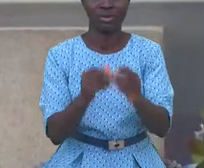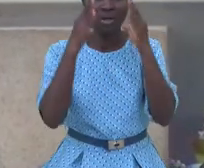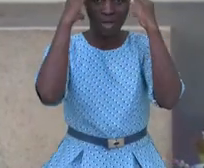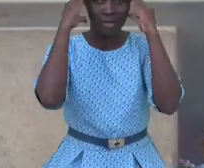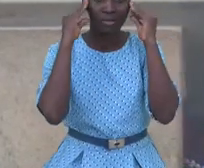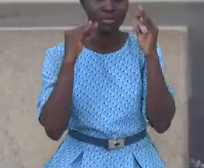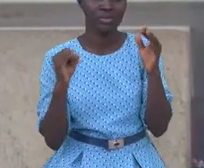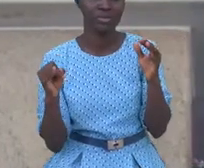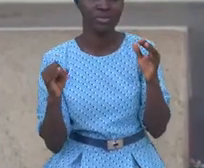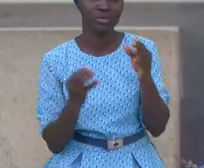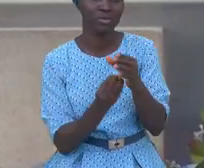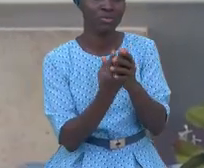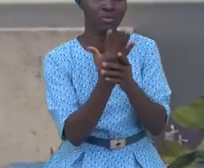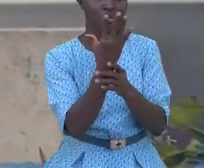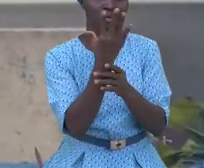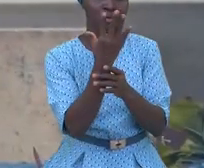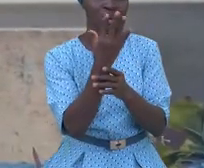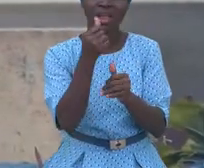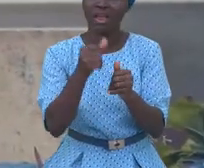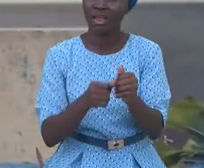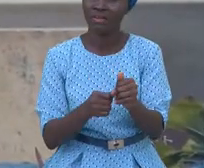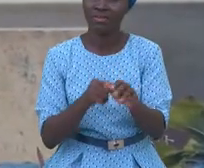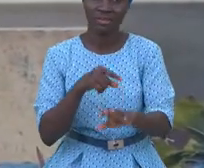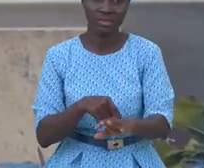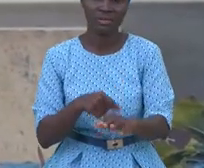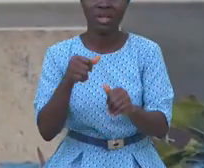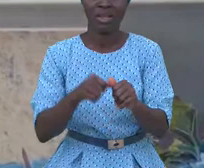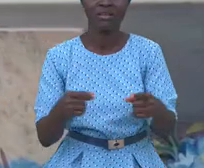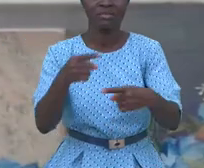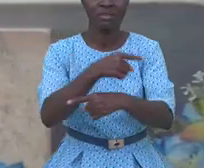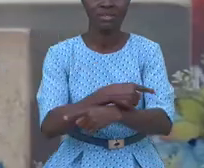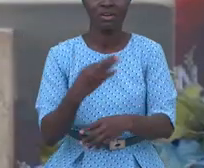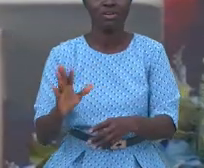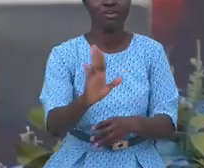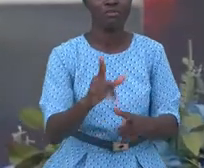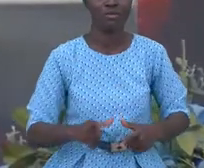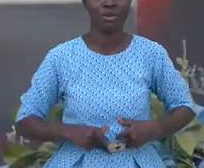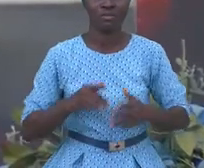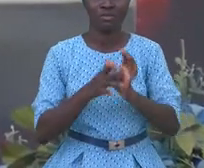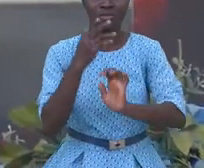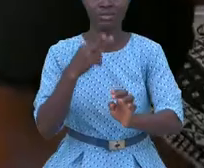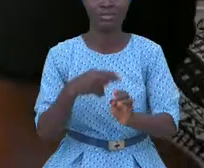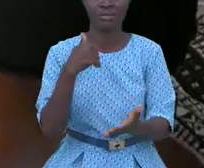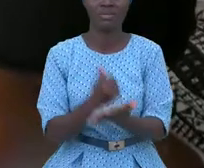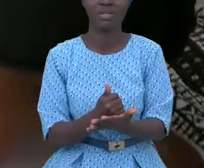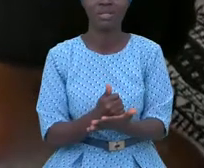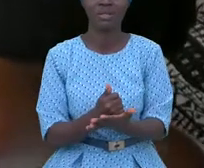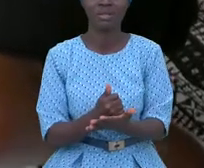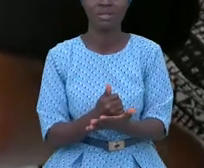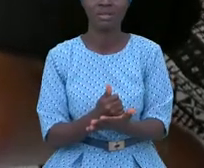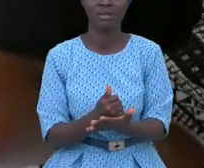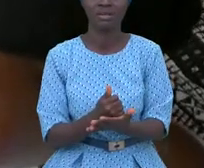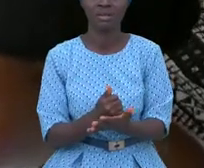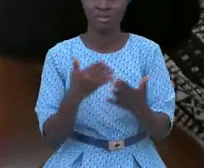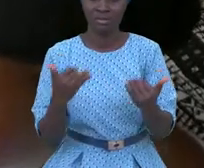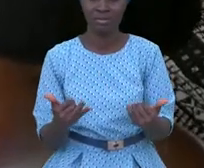experiencing growth every moment, every day of your life in Jesus' name. And now I